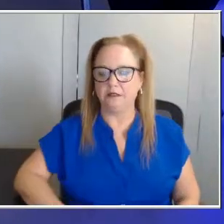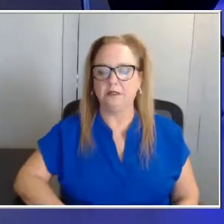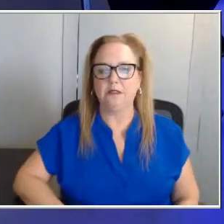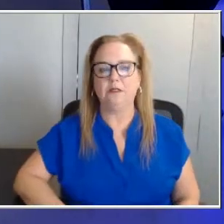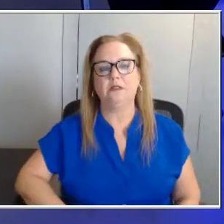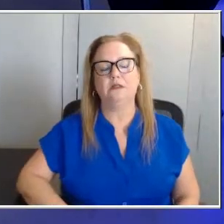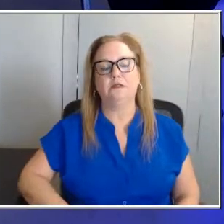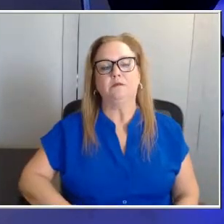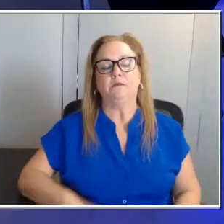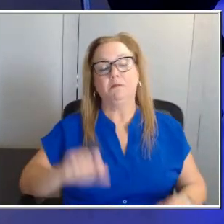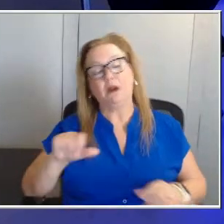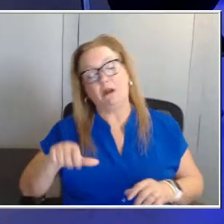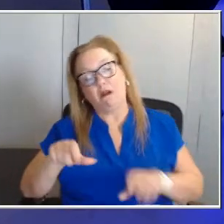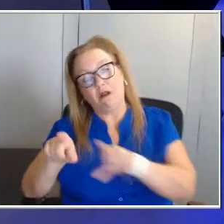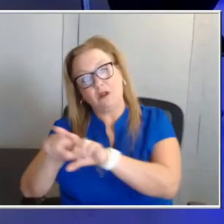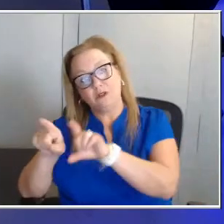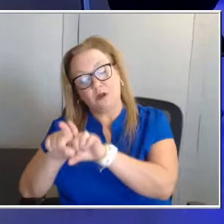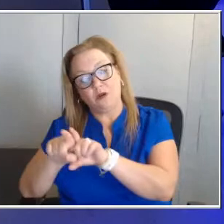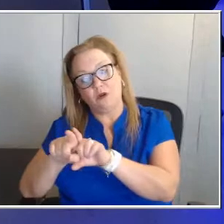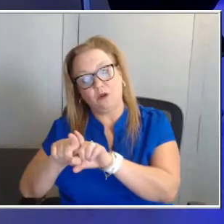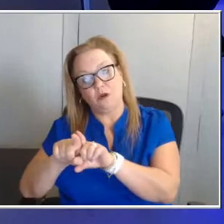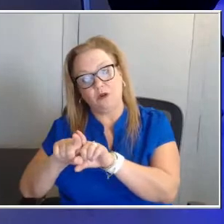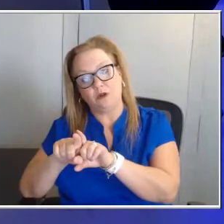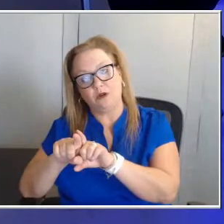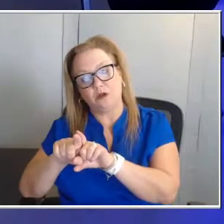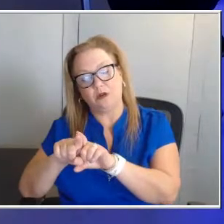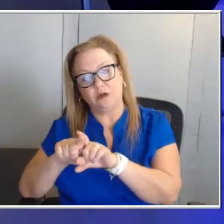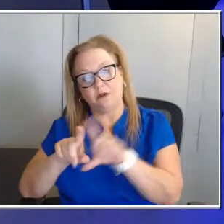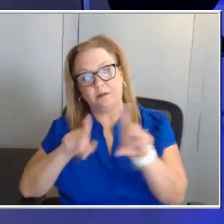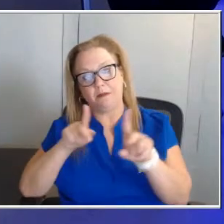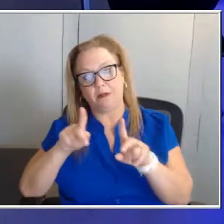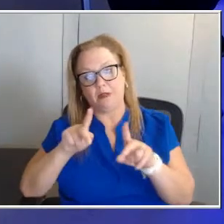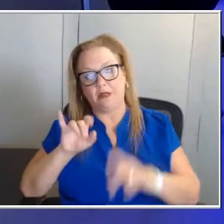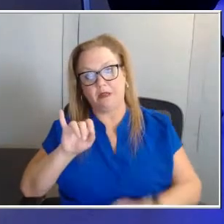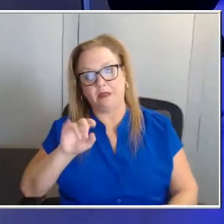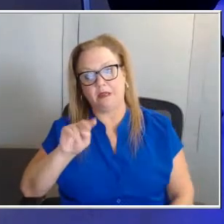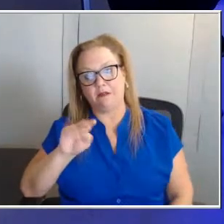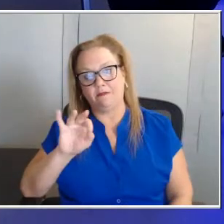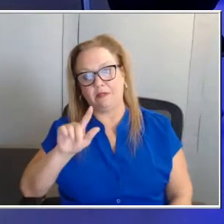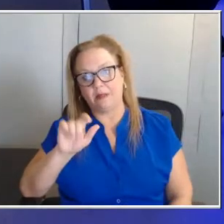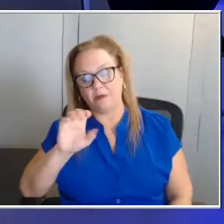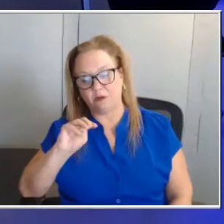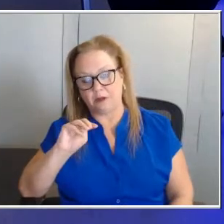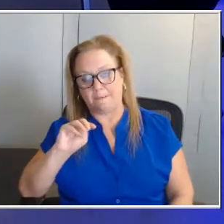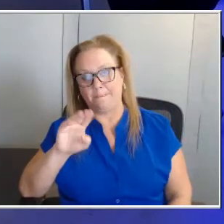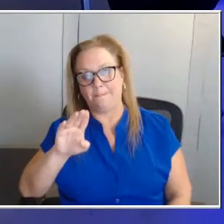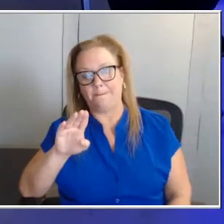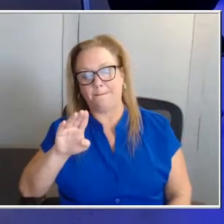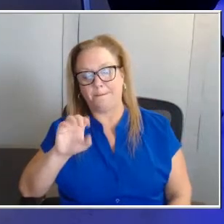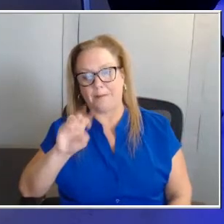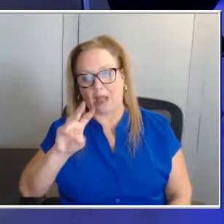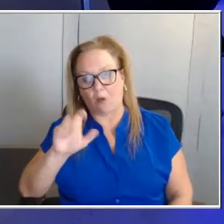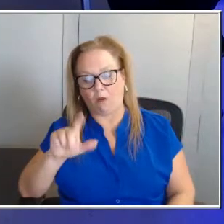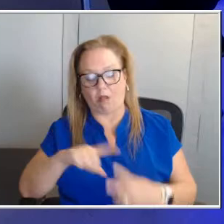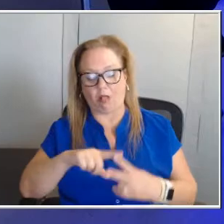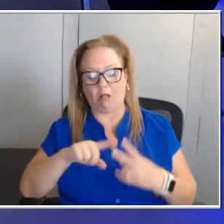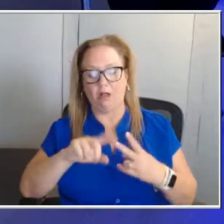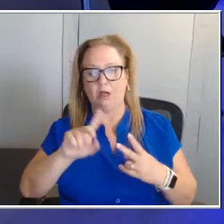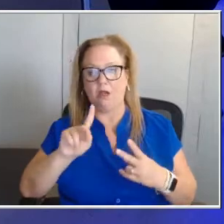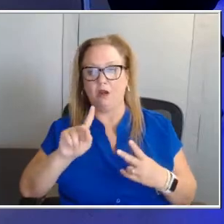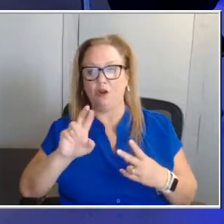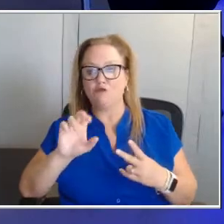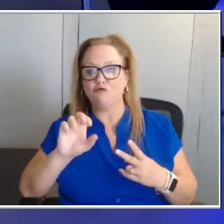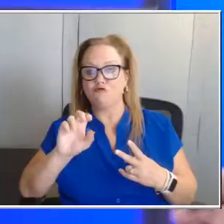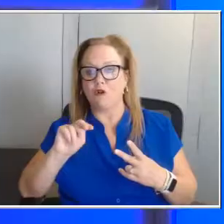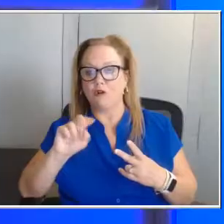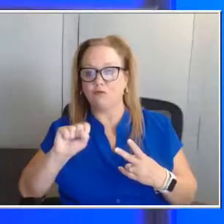hand, you also have all those folks out there with inflammatory bowel disease and Crohn's disease, et cetera. How do they do? Yeah, so